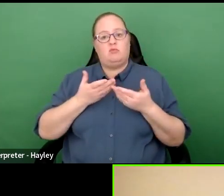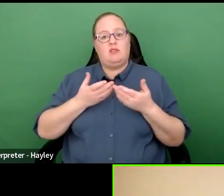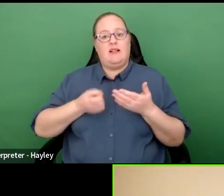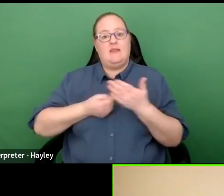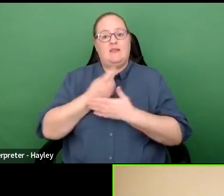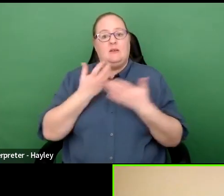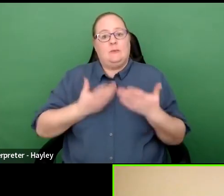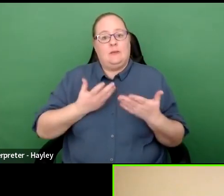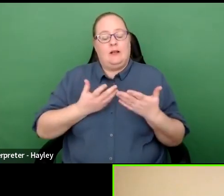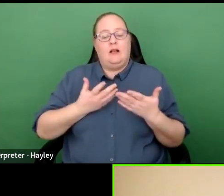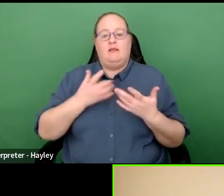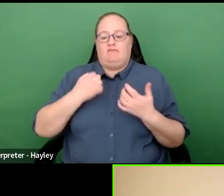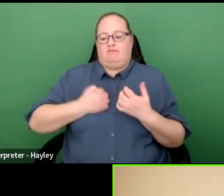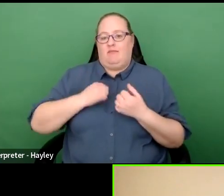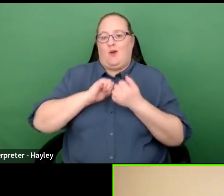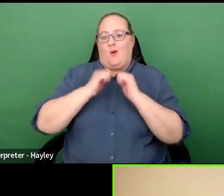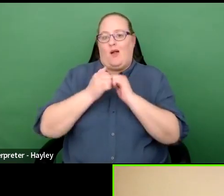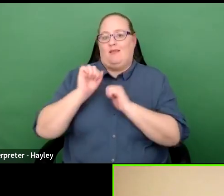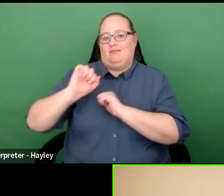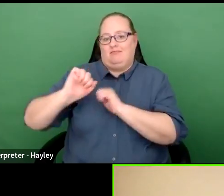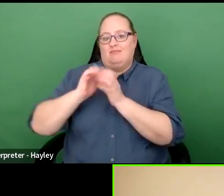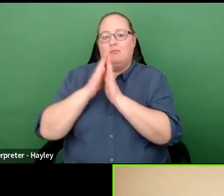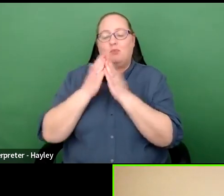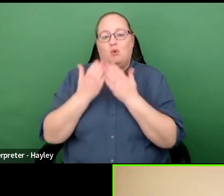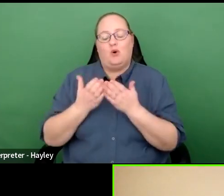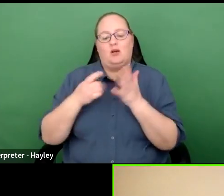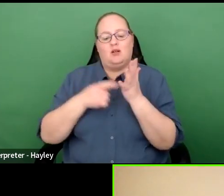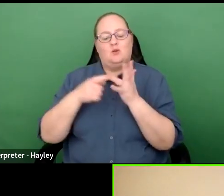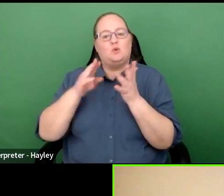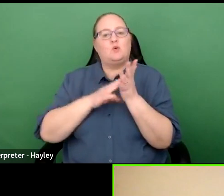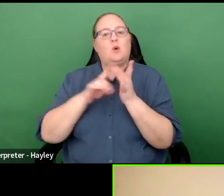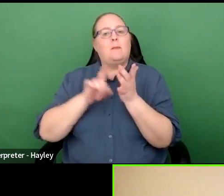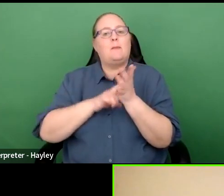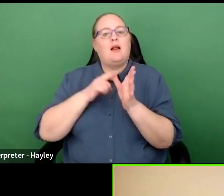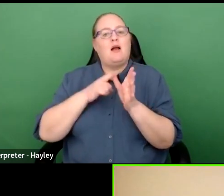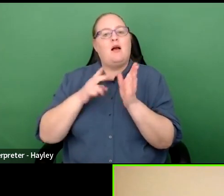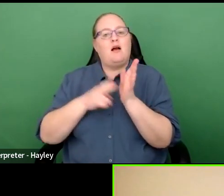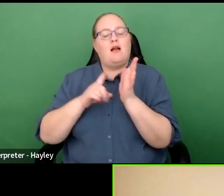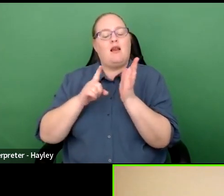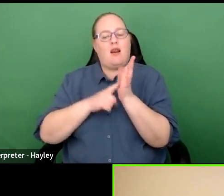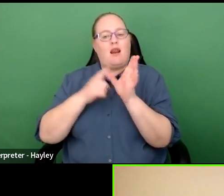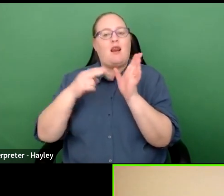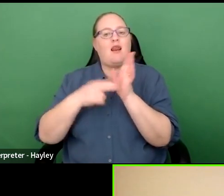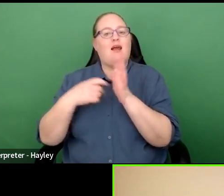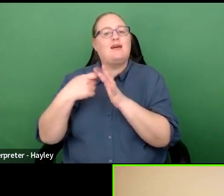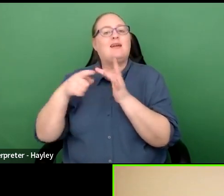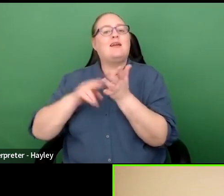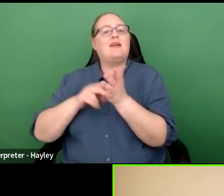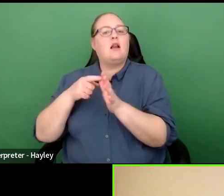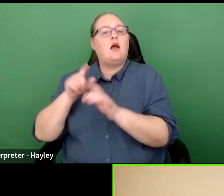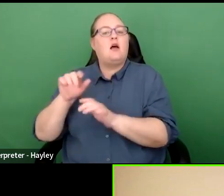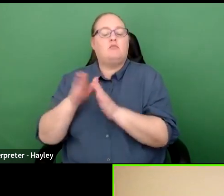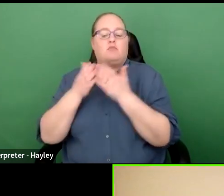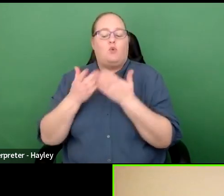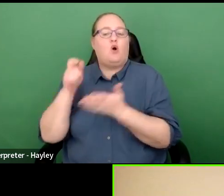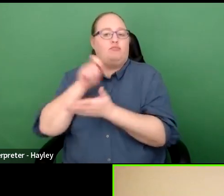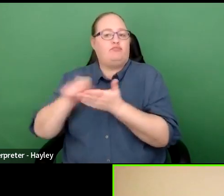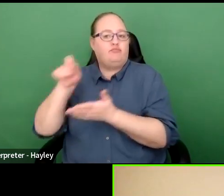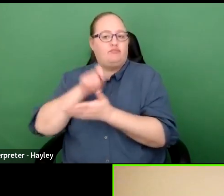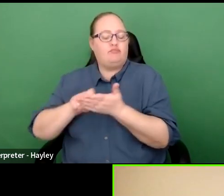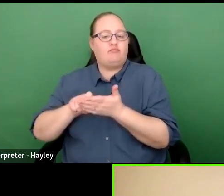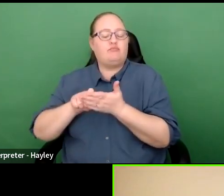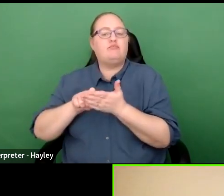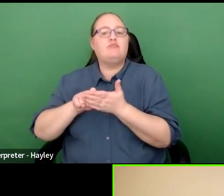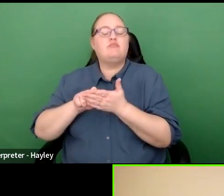my colleague's book, Tomila Lankina's book, The Origins